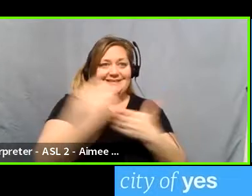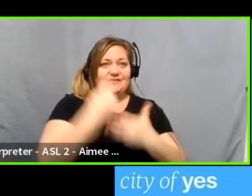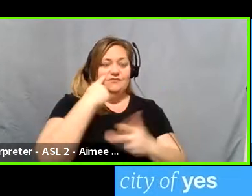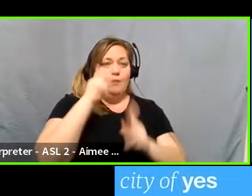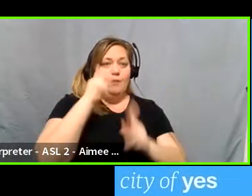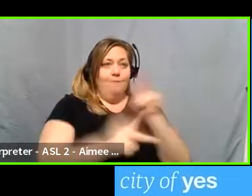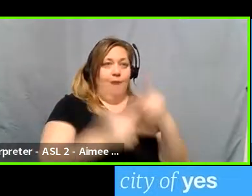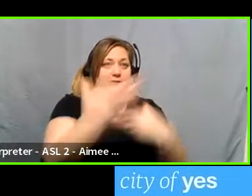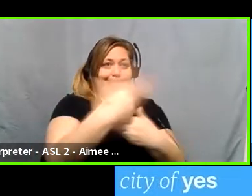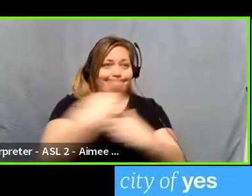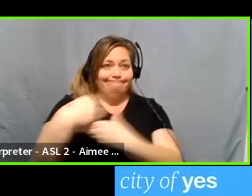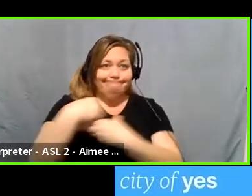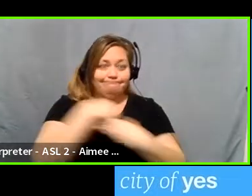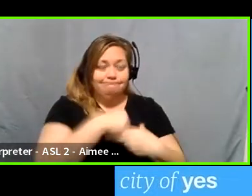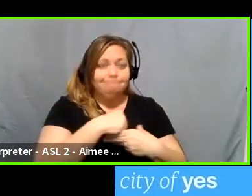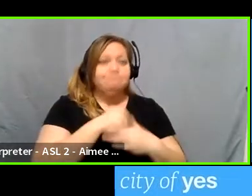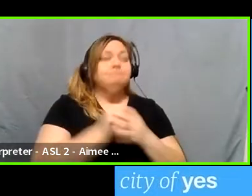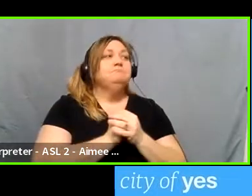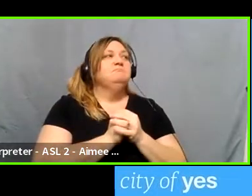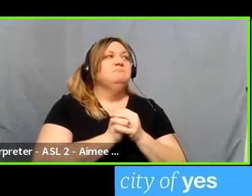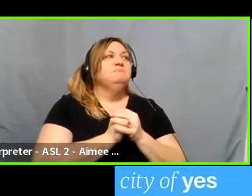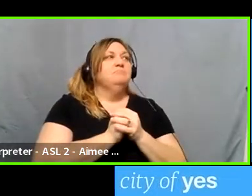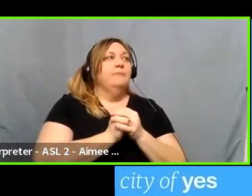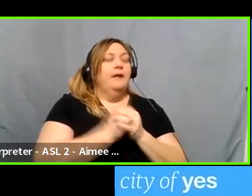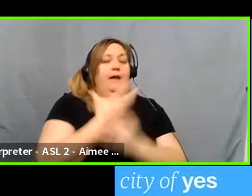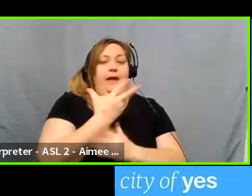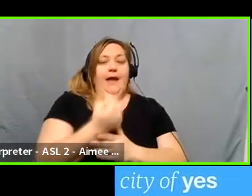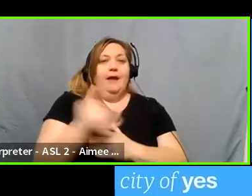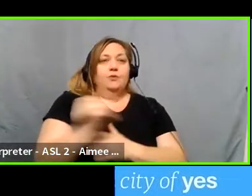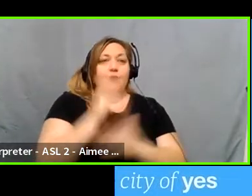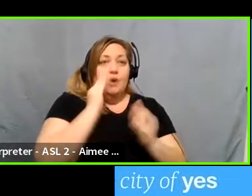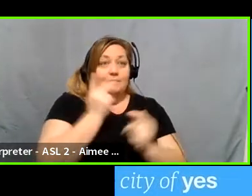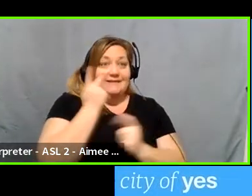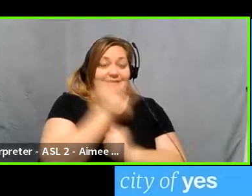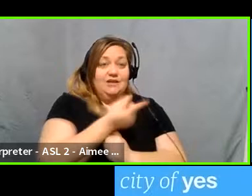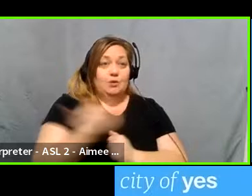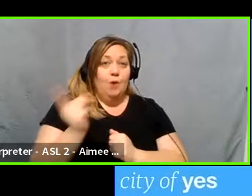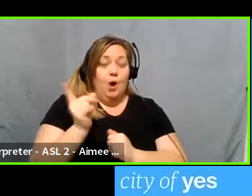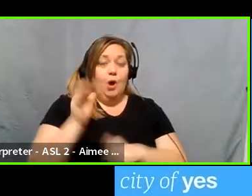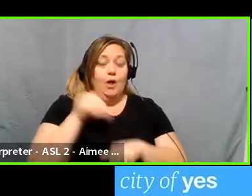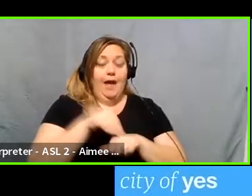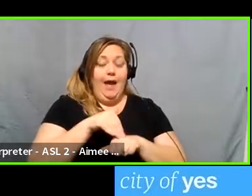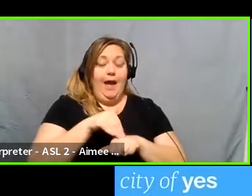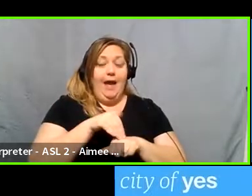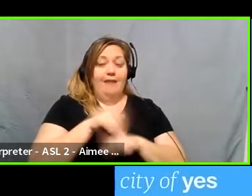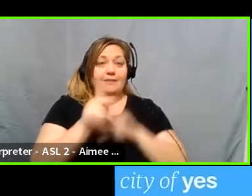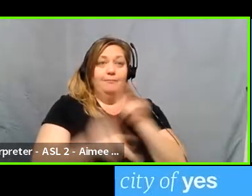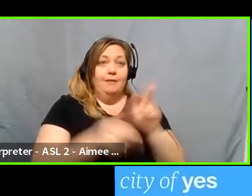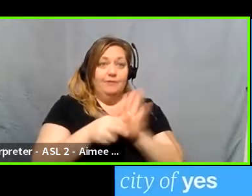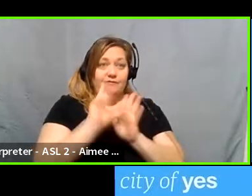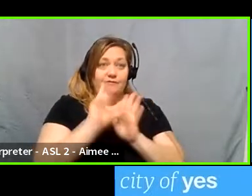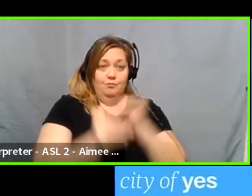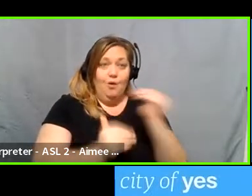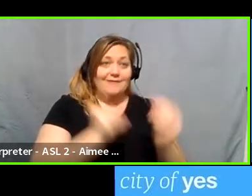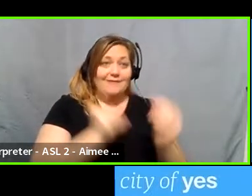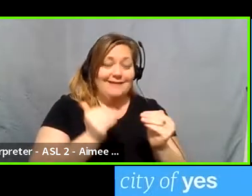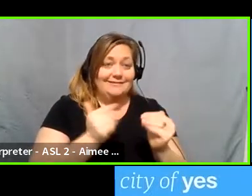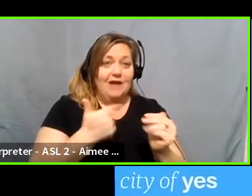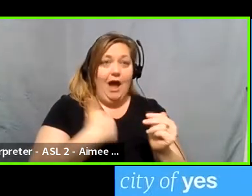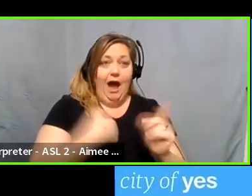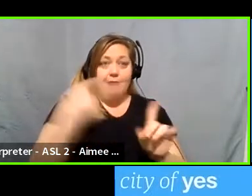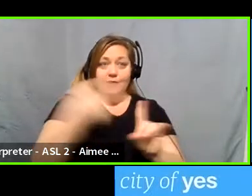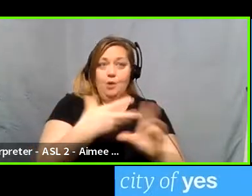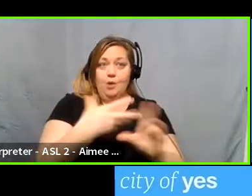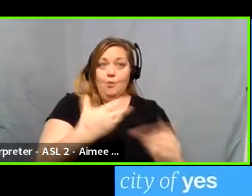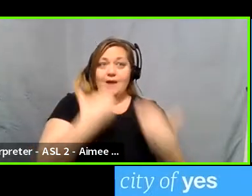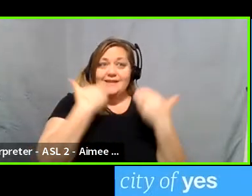future engagement, and we hope to see you all at the public review process. I particularly want to